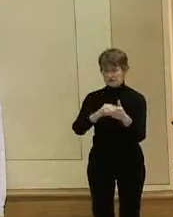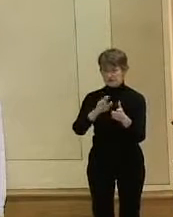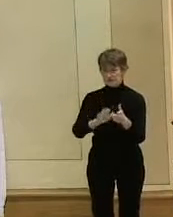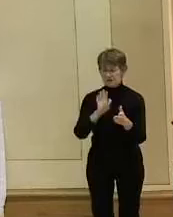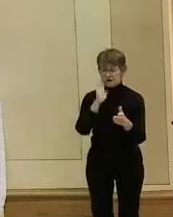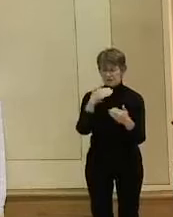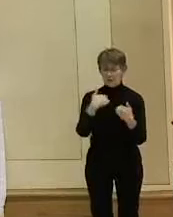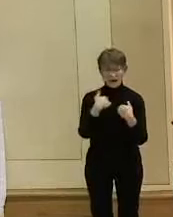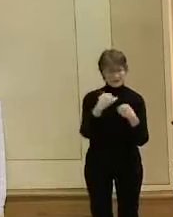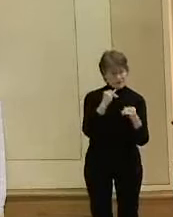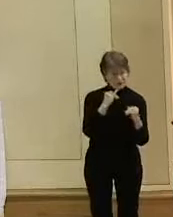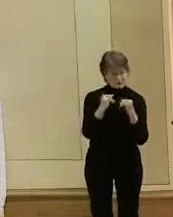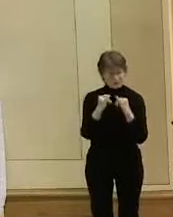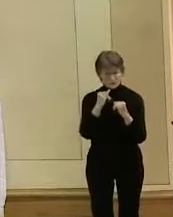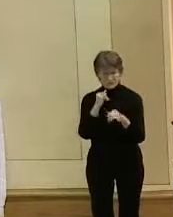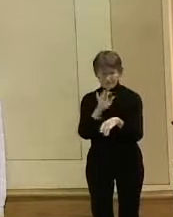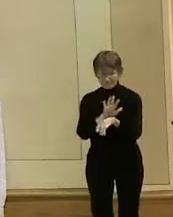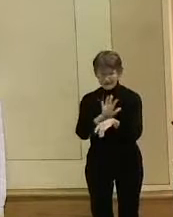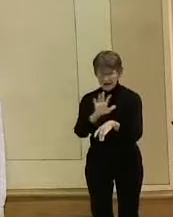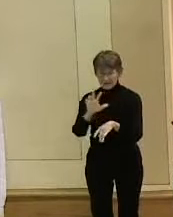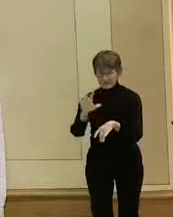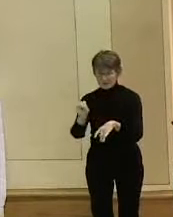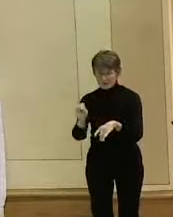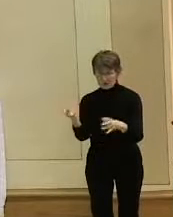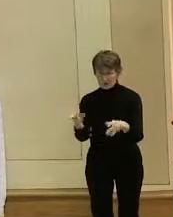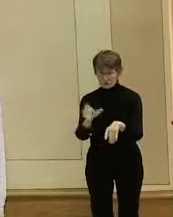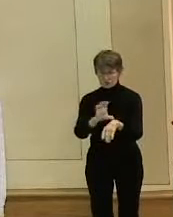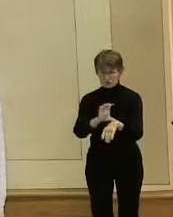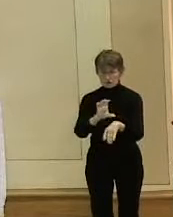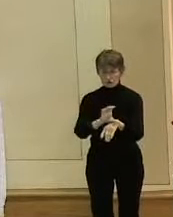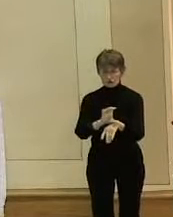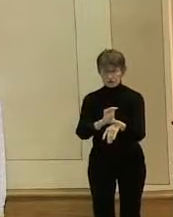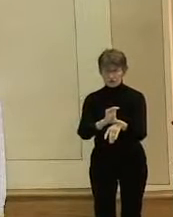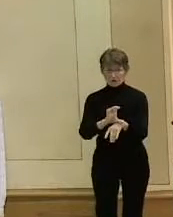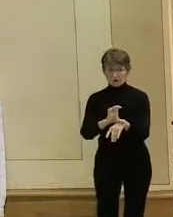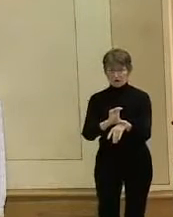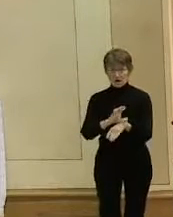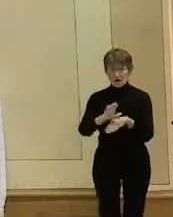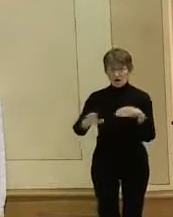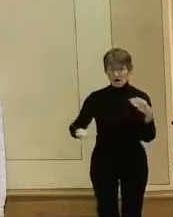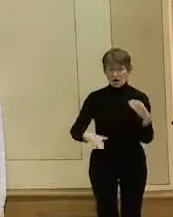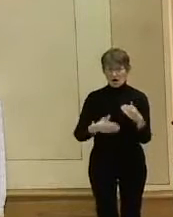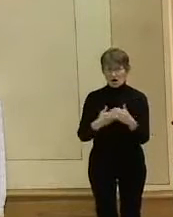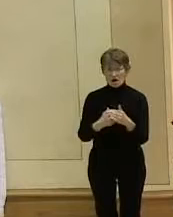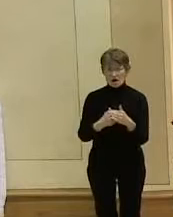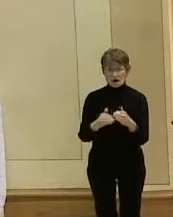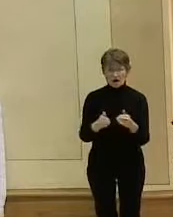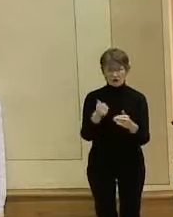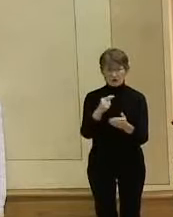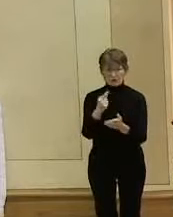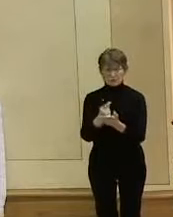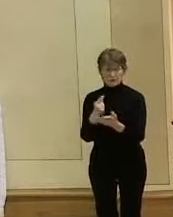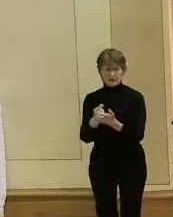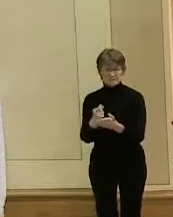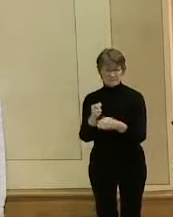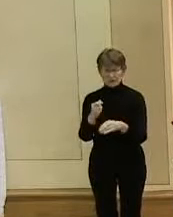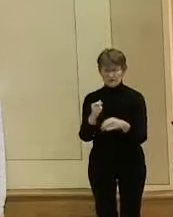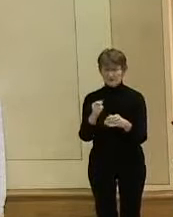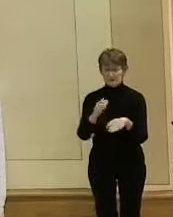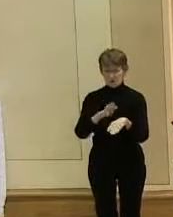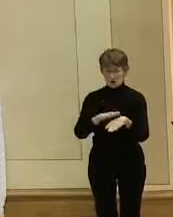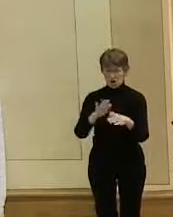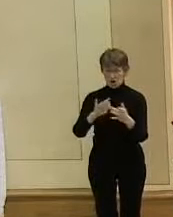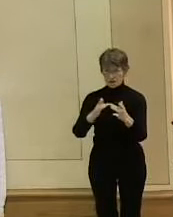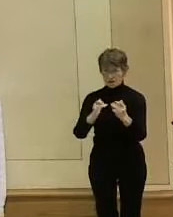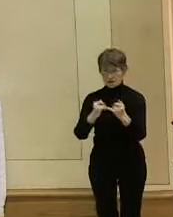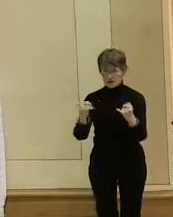have interviews at 5:30 p.m. in the church. All other grades will have online